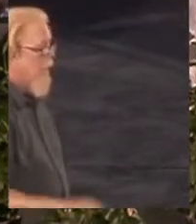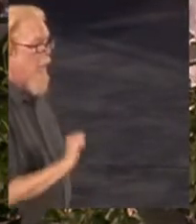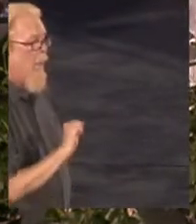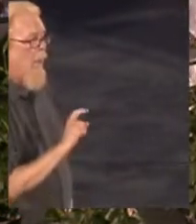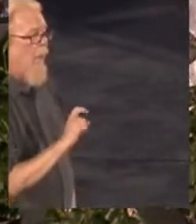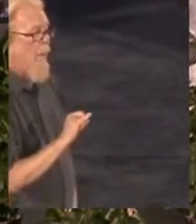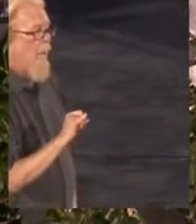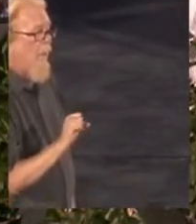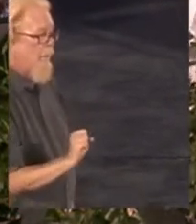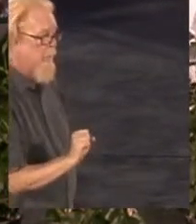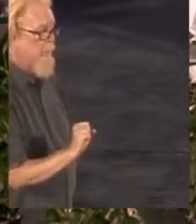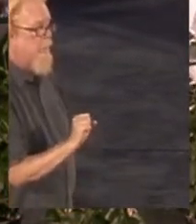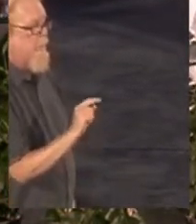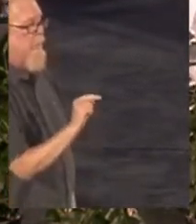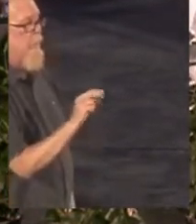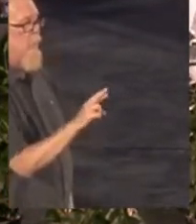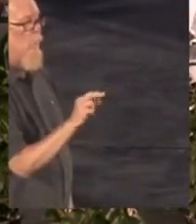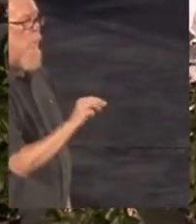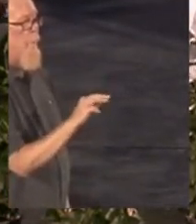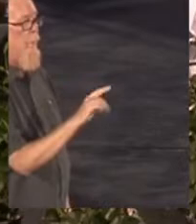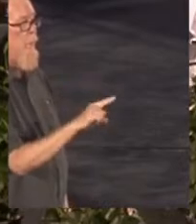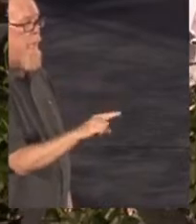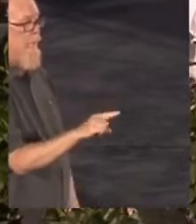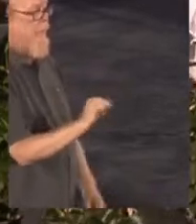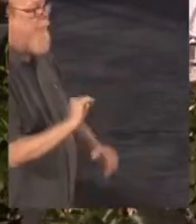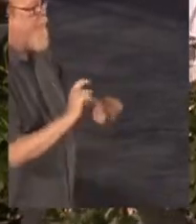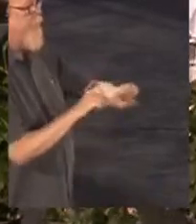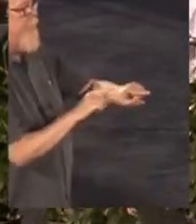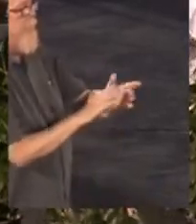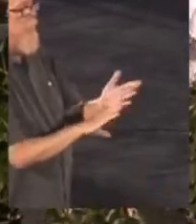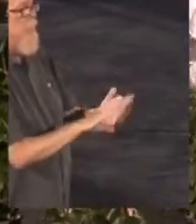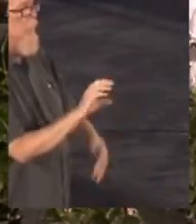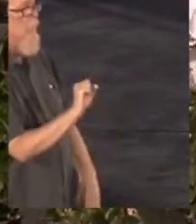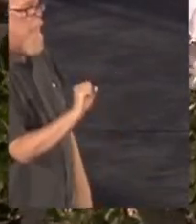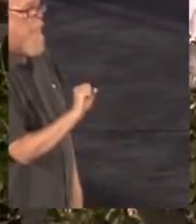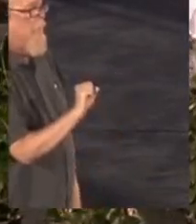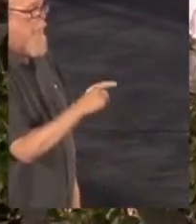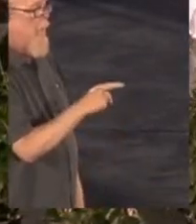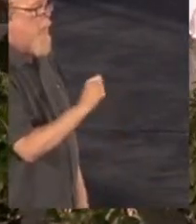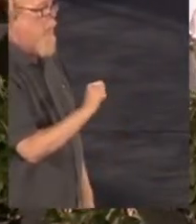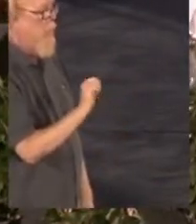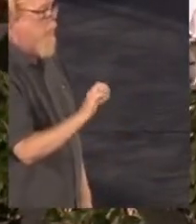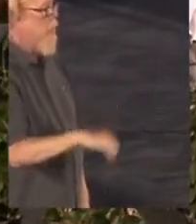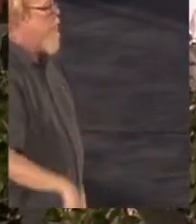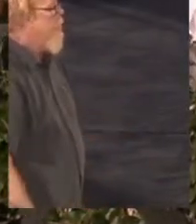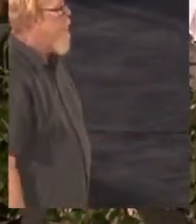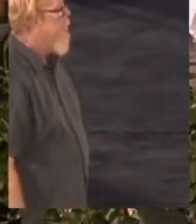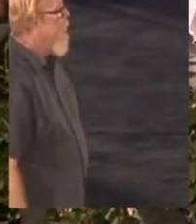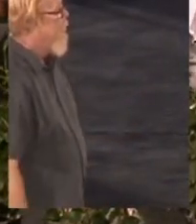Alexis Marie Ramirez will be attending Palo Alto College.